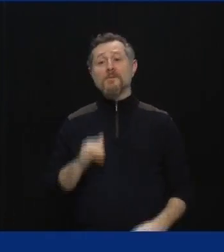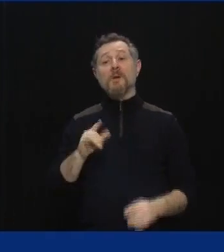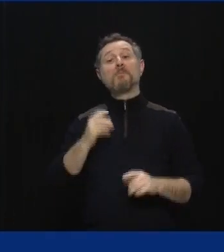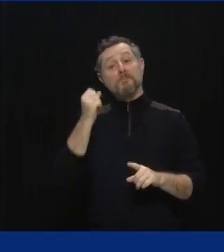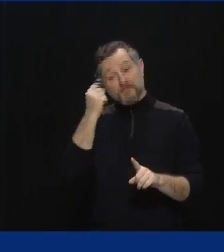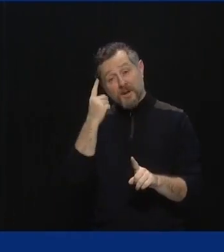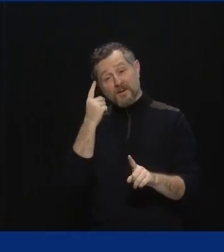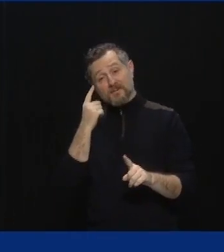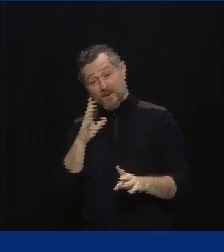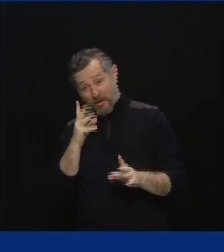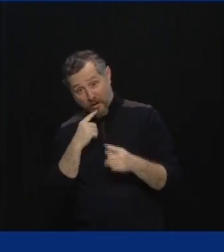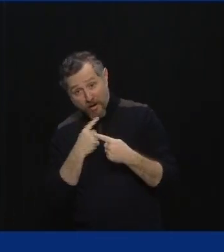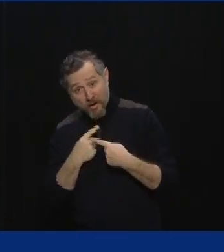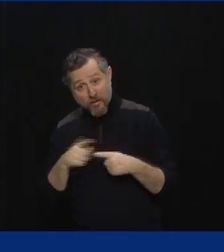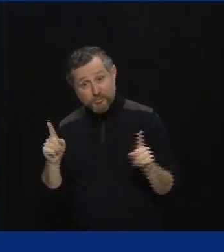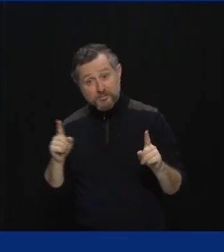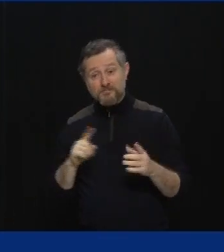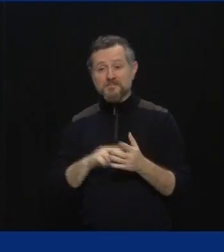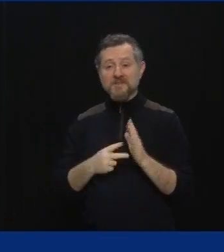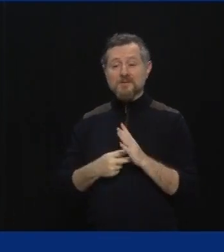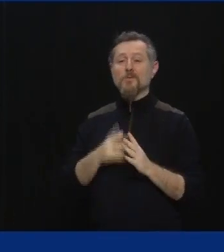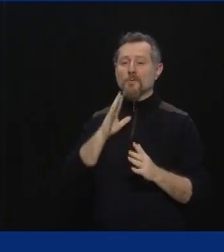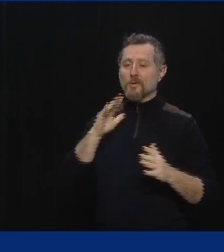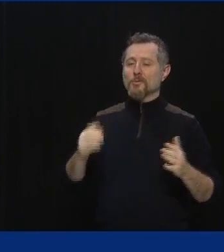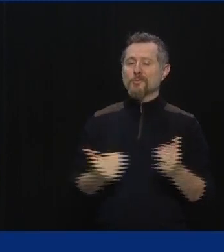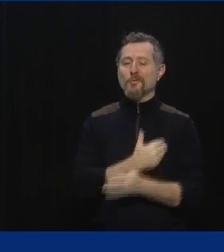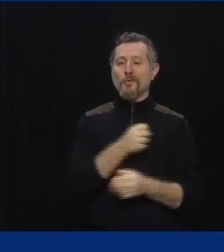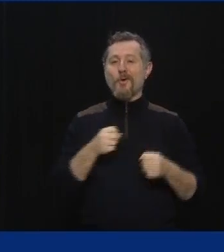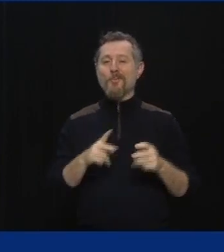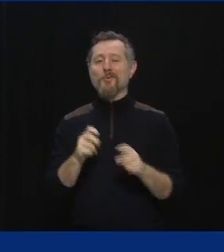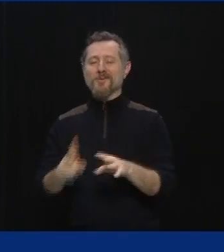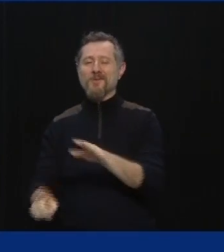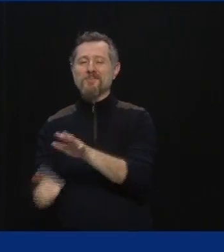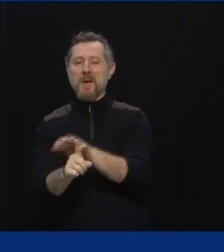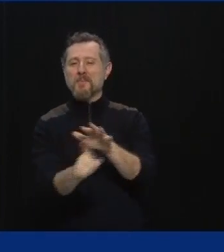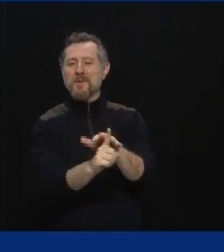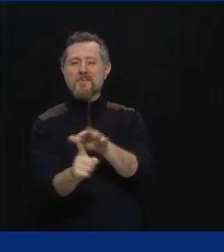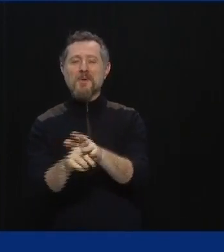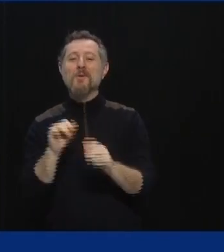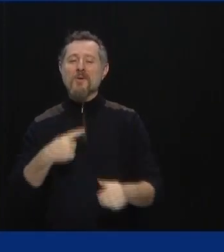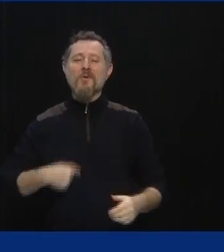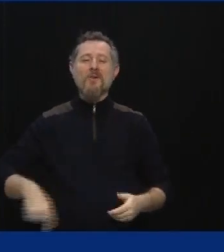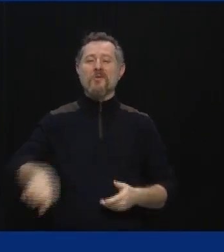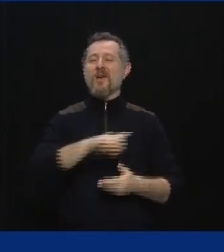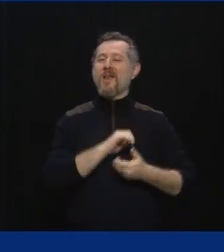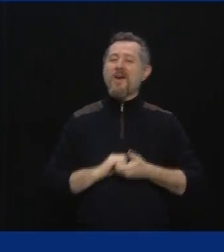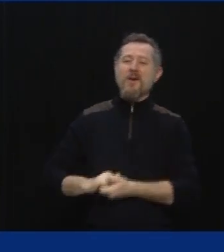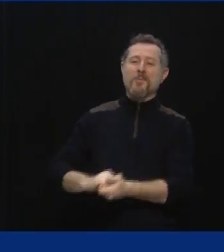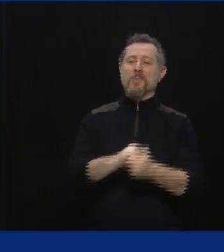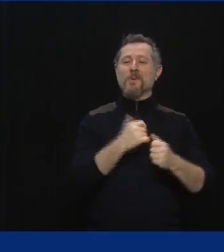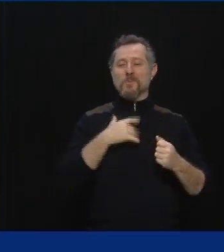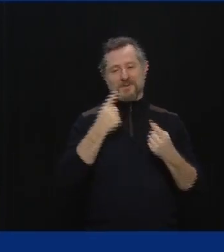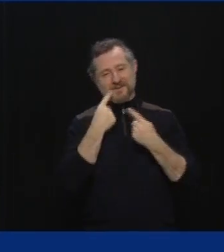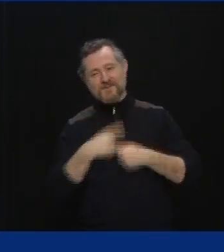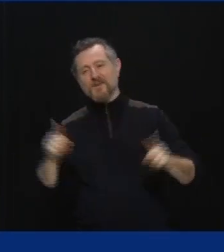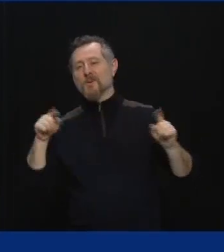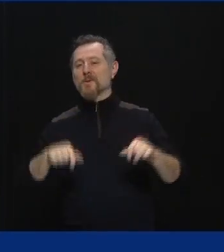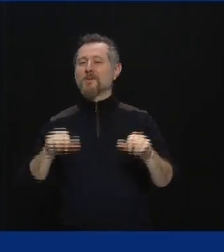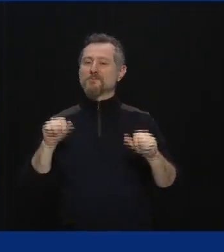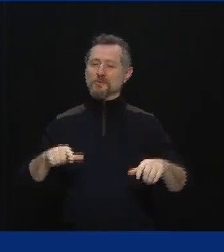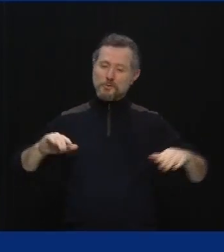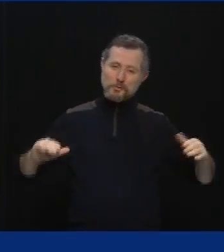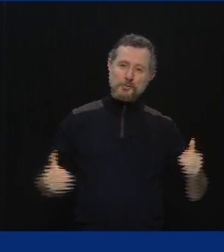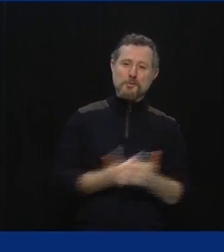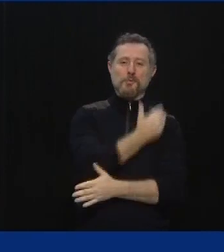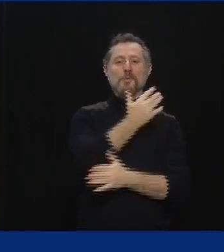new opportunities and the chance for us to collaborate and execute on this new paradigm